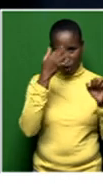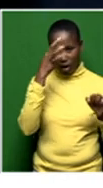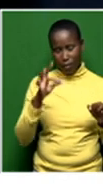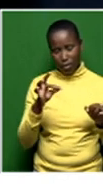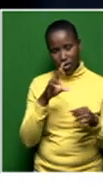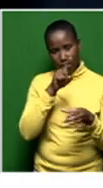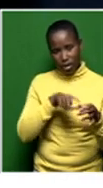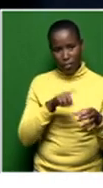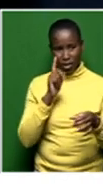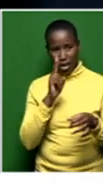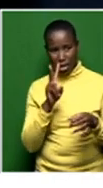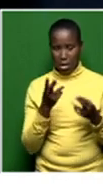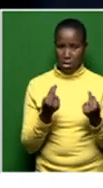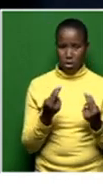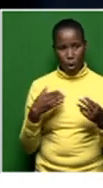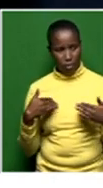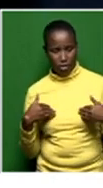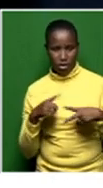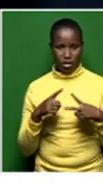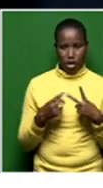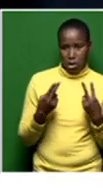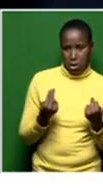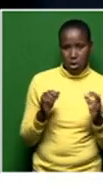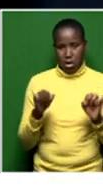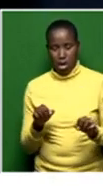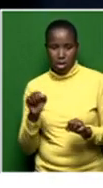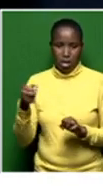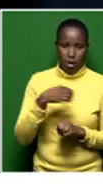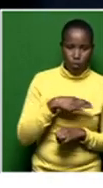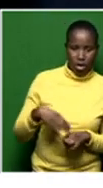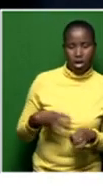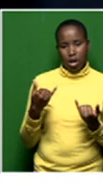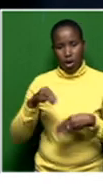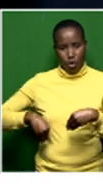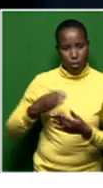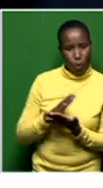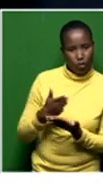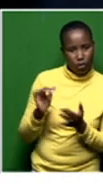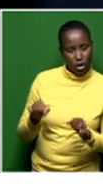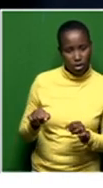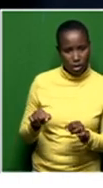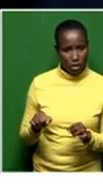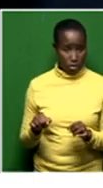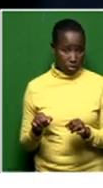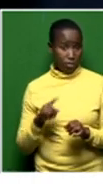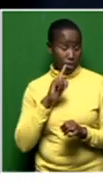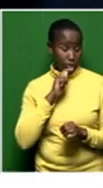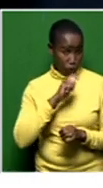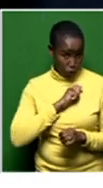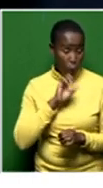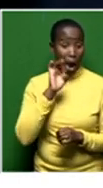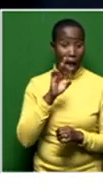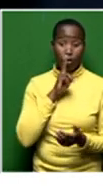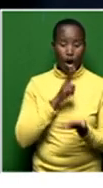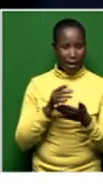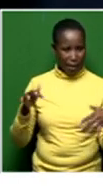new administration, this is a new dawn, they're cleaning up, they're dealing with corruption. But if indeed you are being